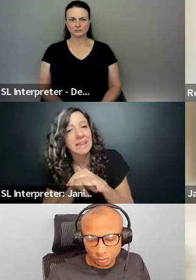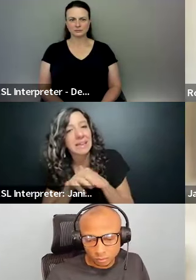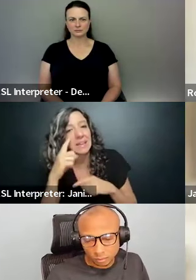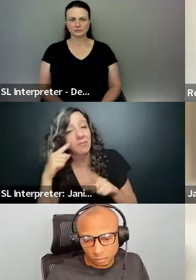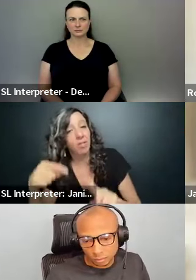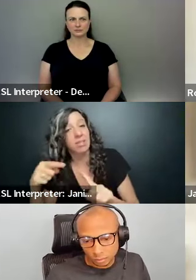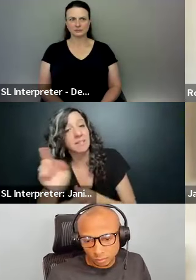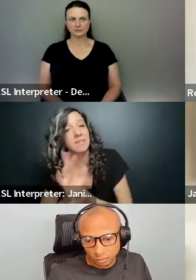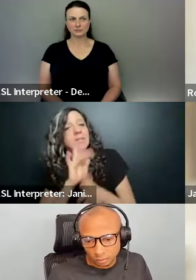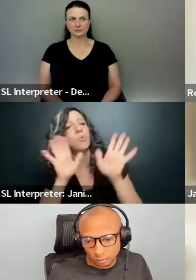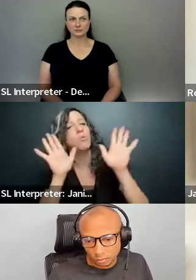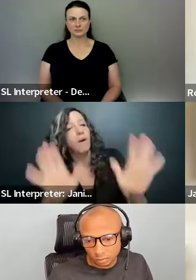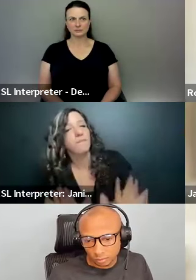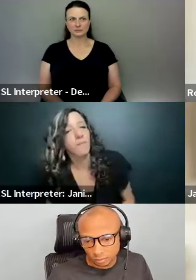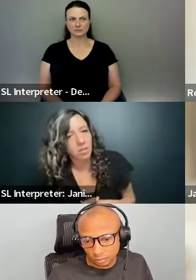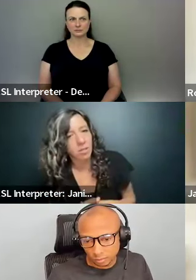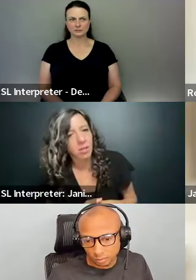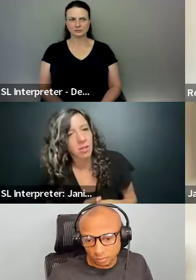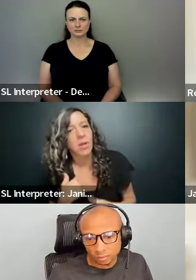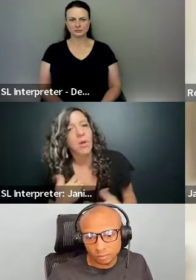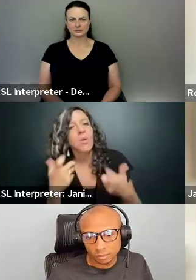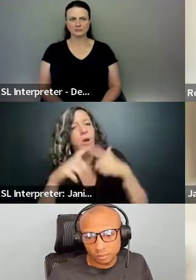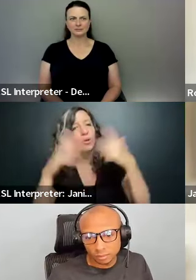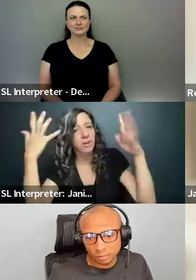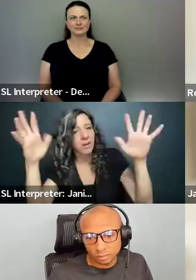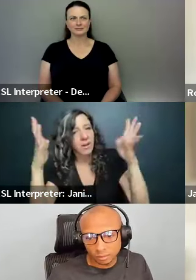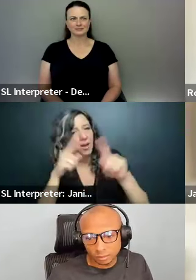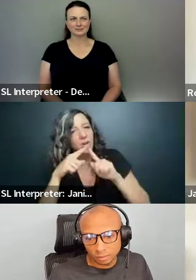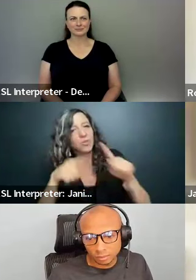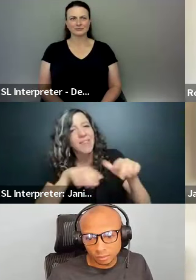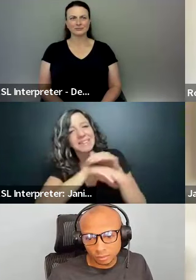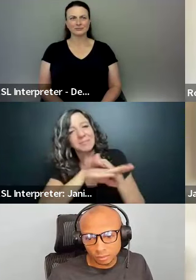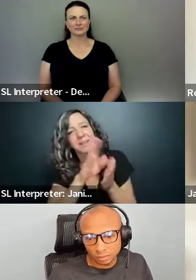wonderful. We want to give her a round of applause as well.